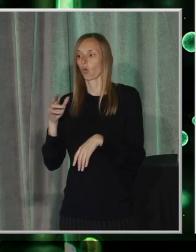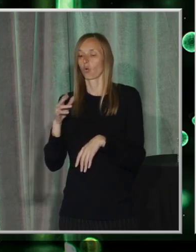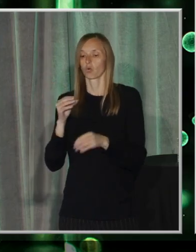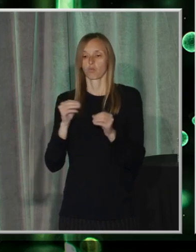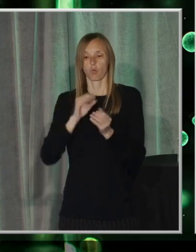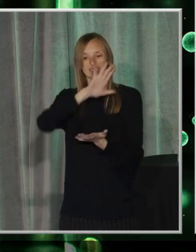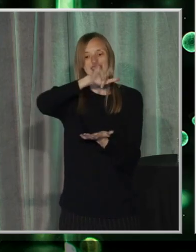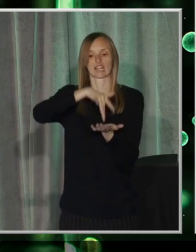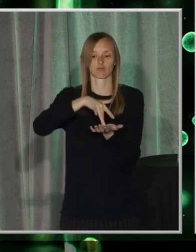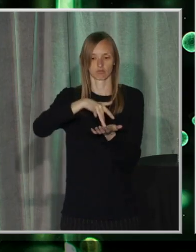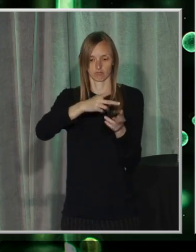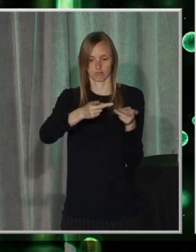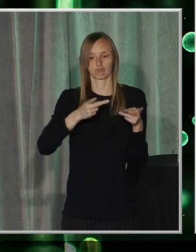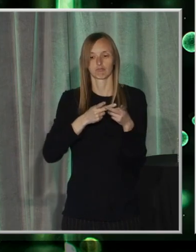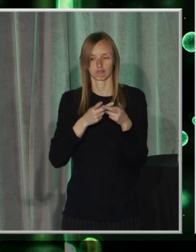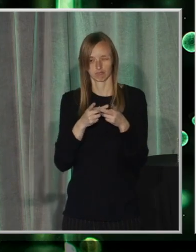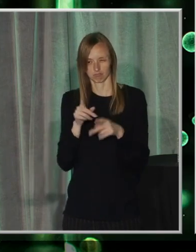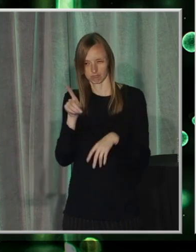centralized location?